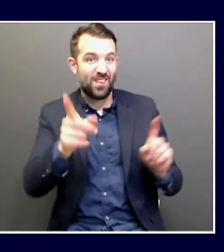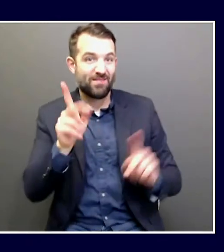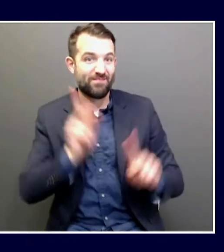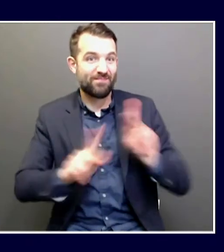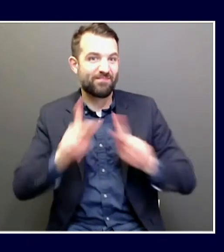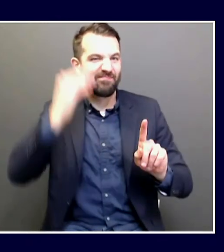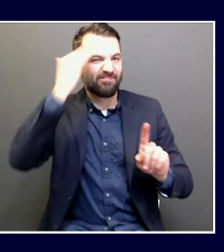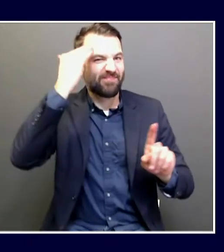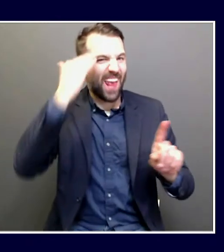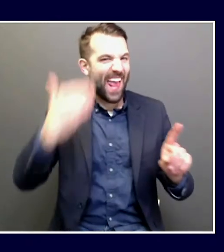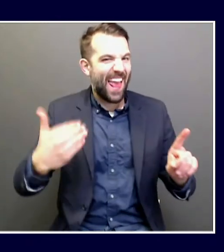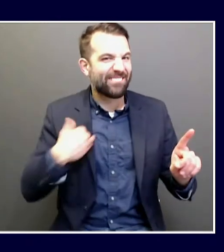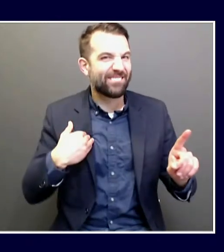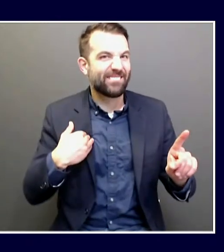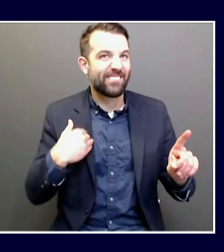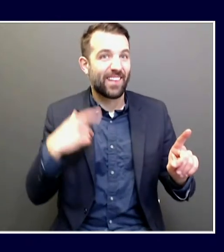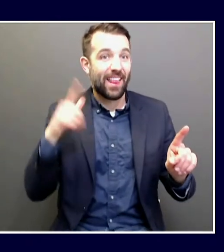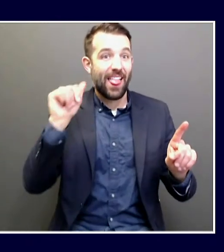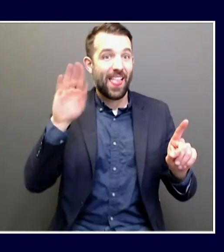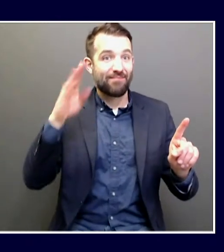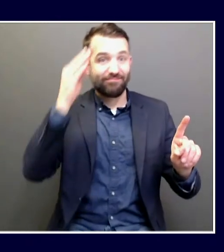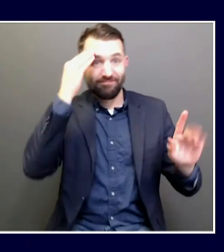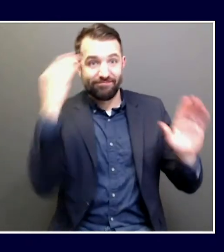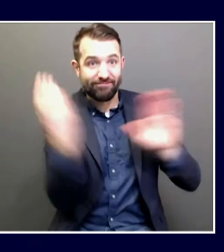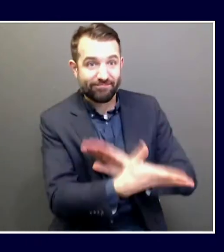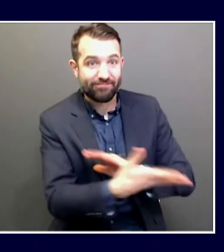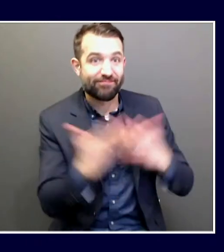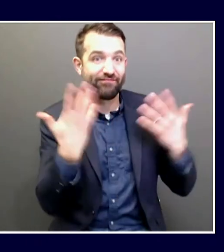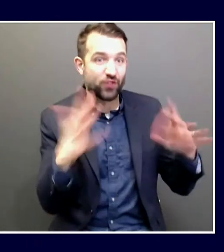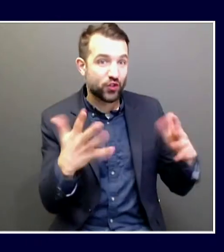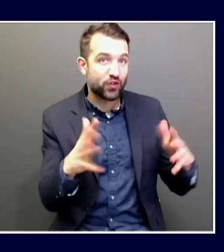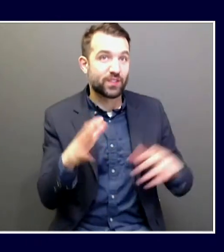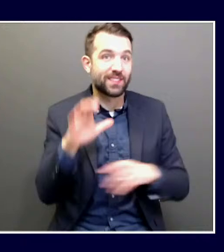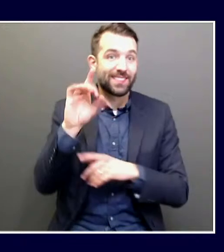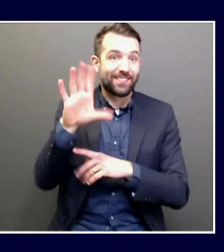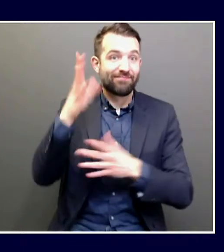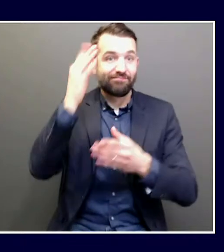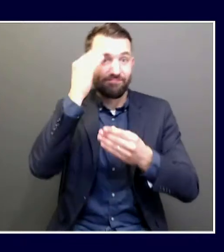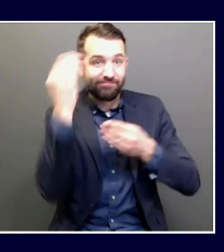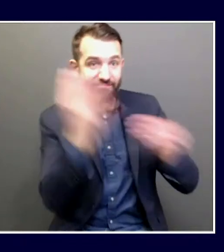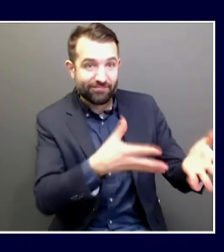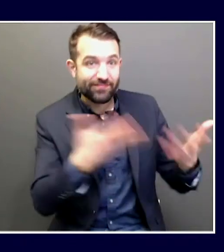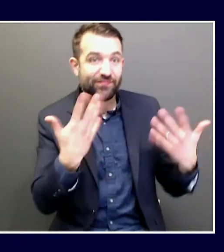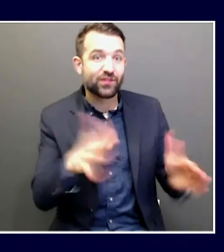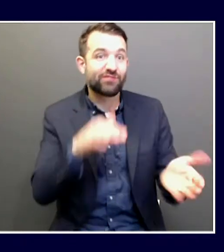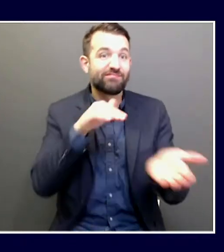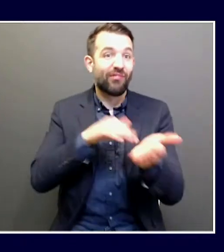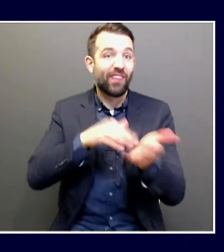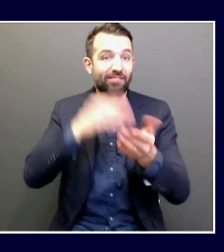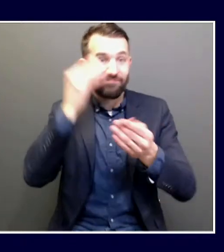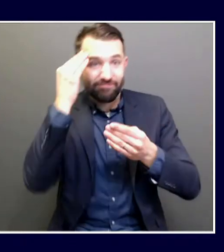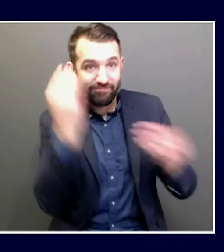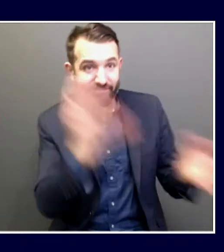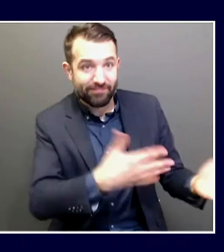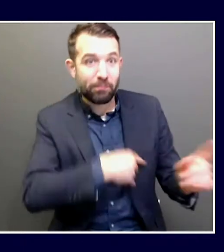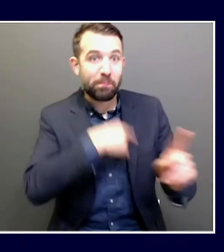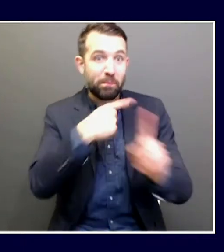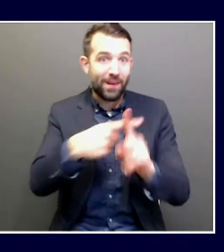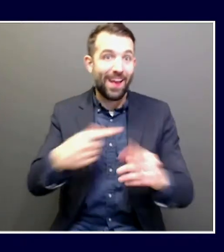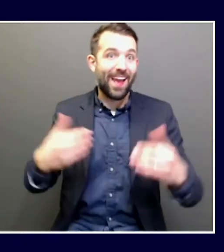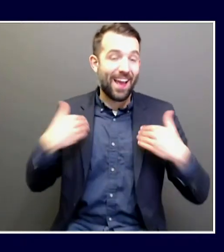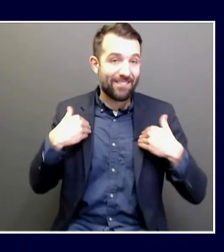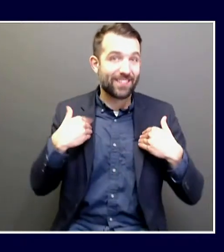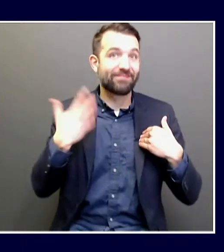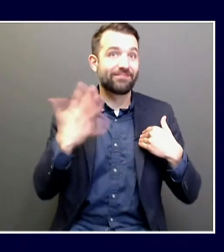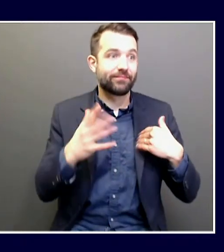from the Maine CDC, that they tested positive and should be isolated. But this staggering number of cases